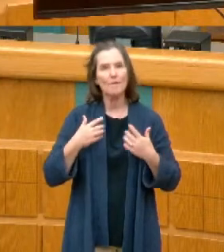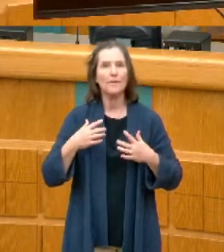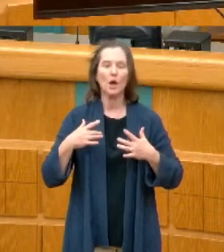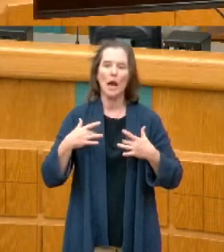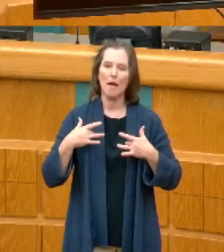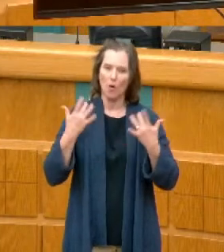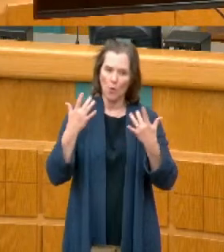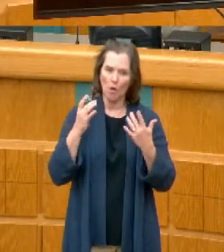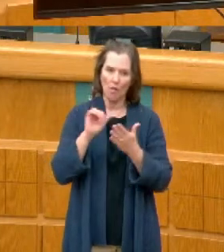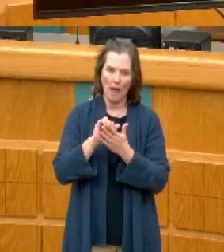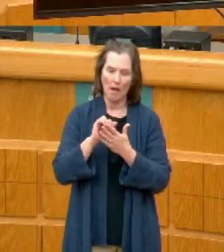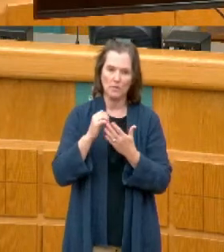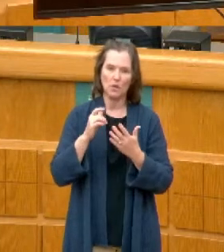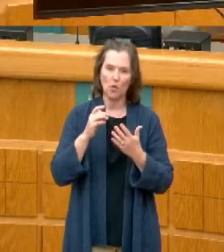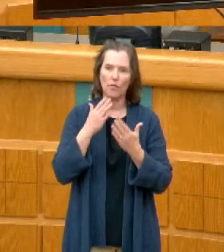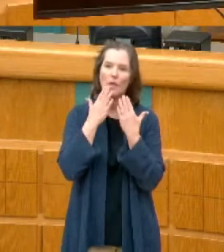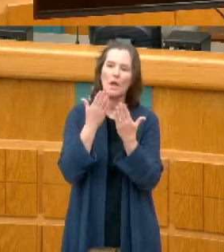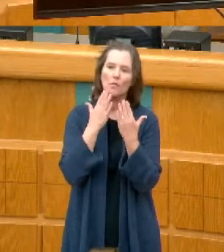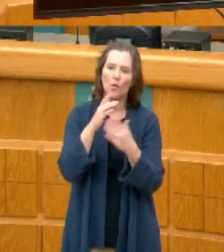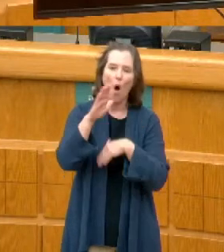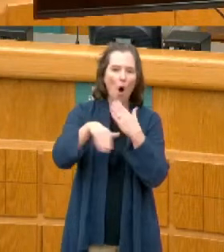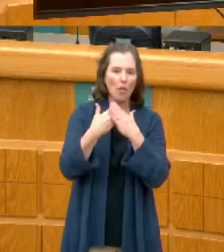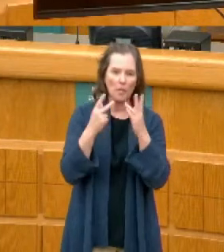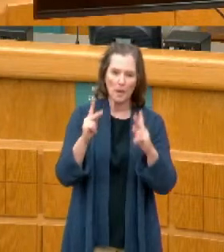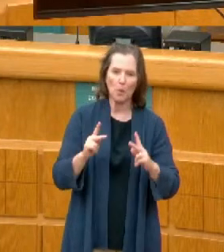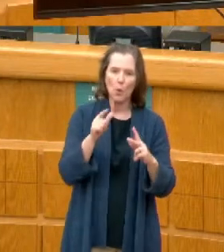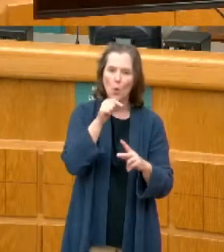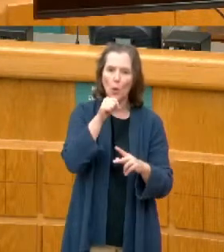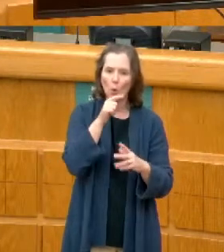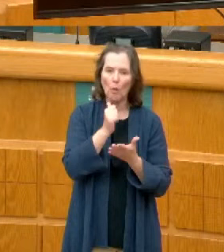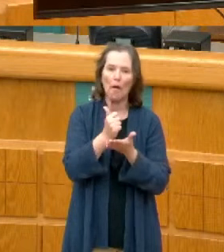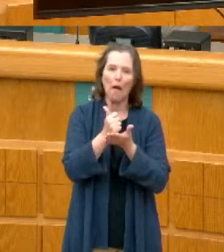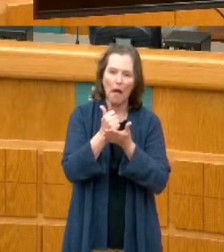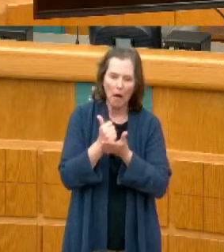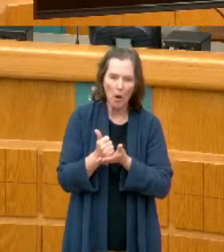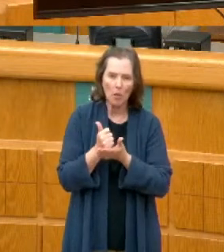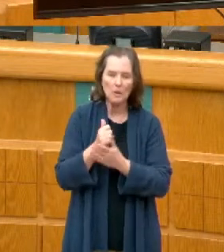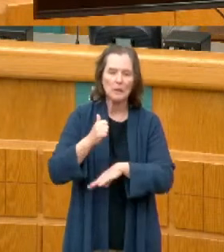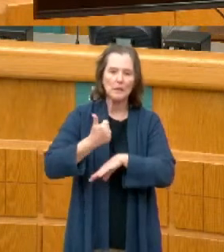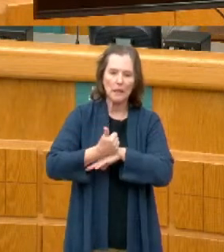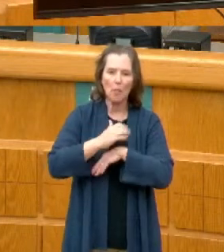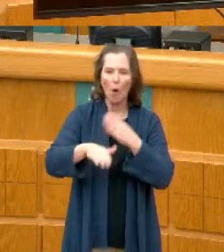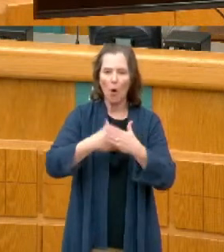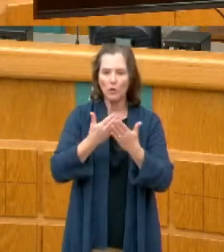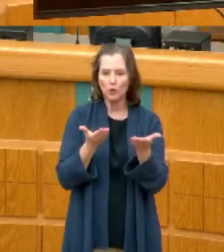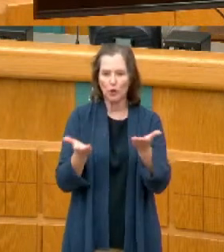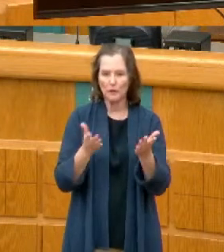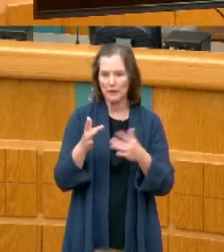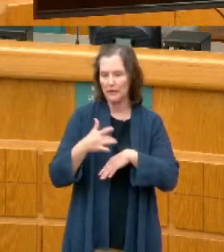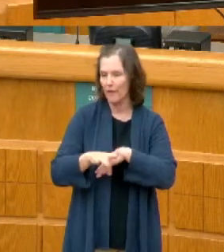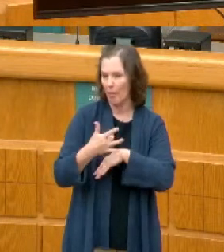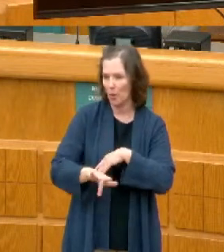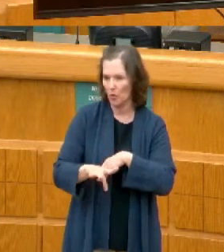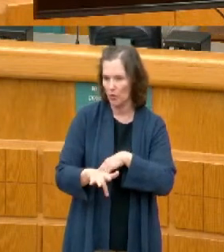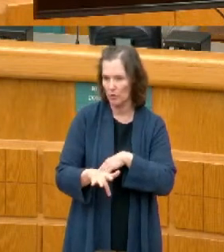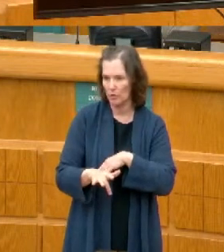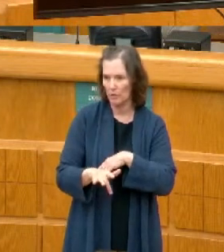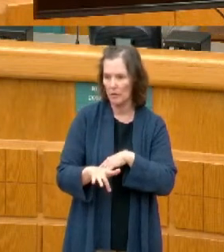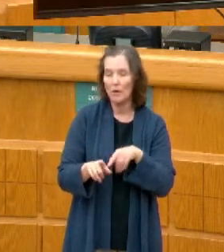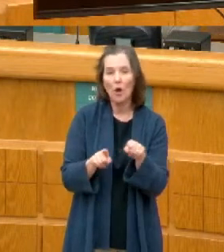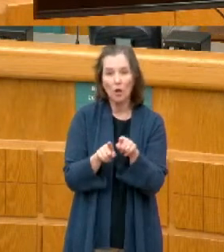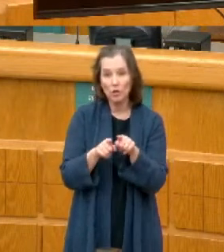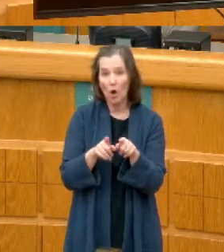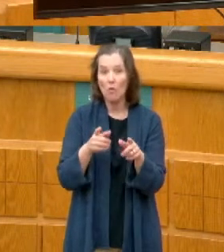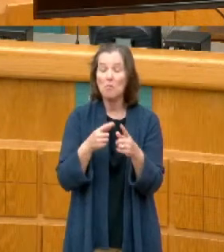things have changed, and we made a promise at this podium that when we see data change, we're going to let you know. Are